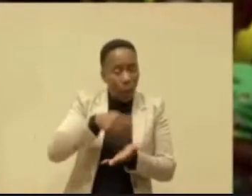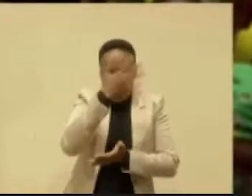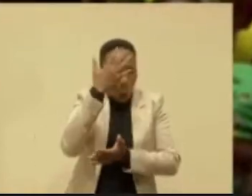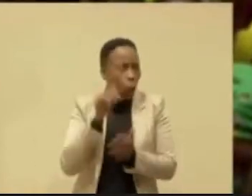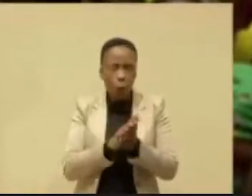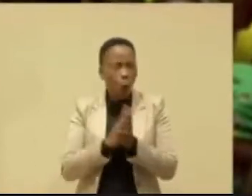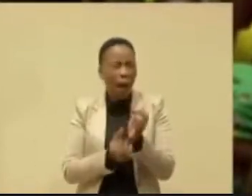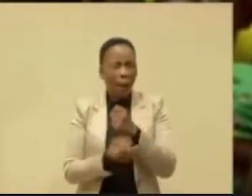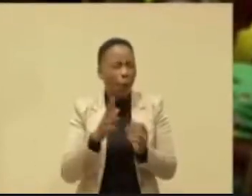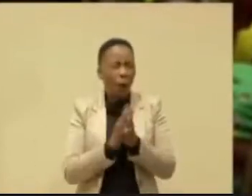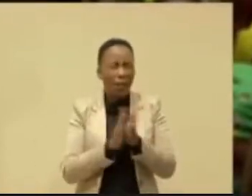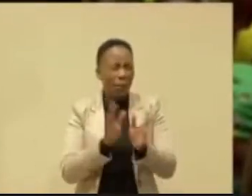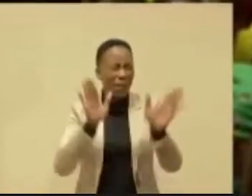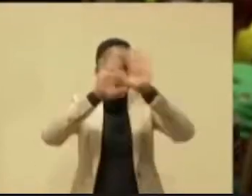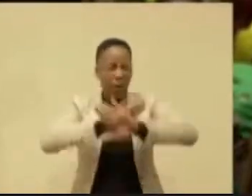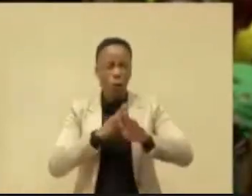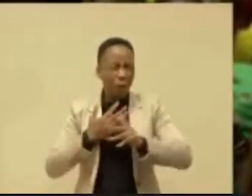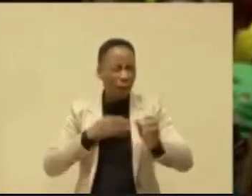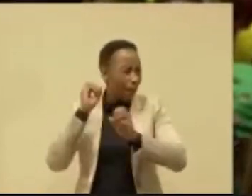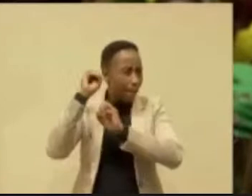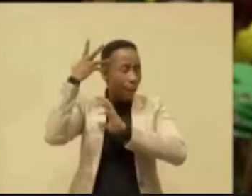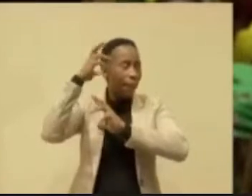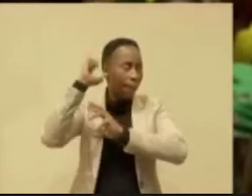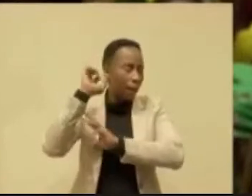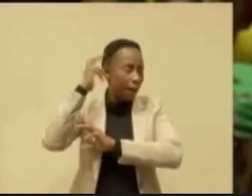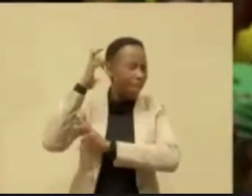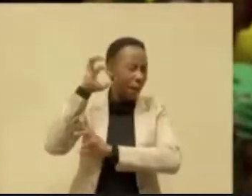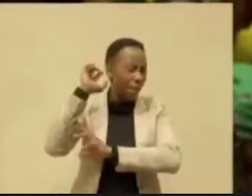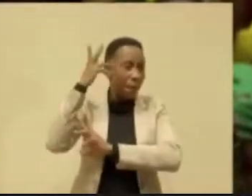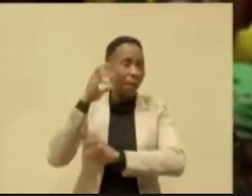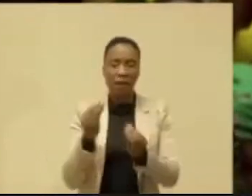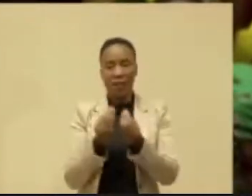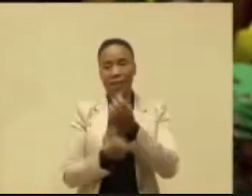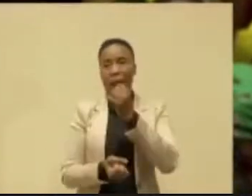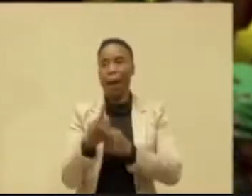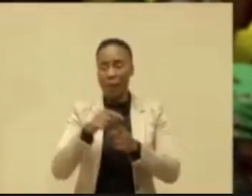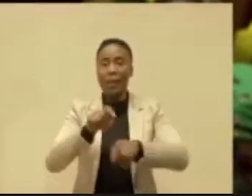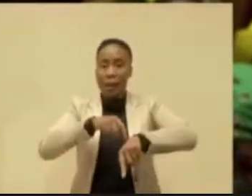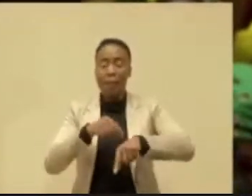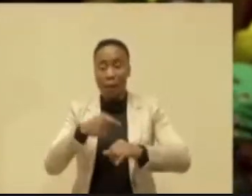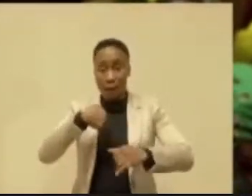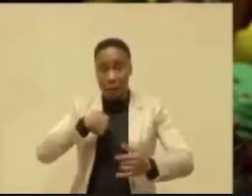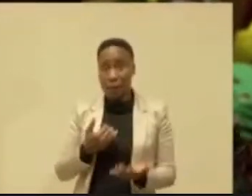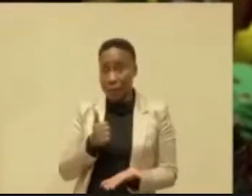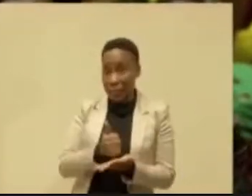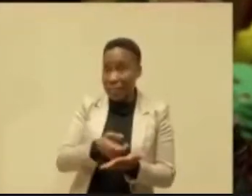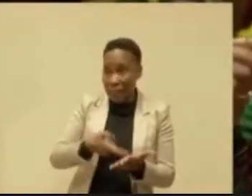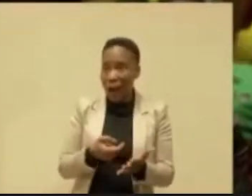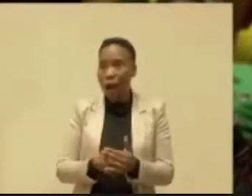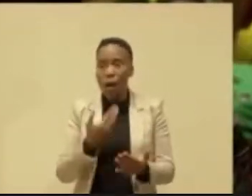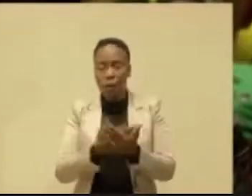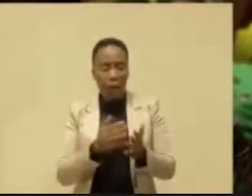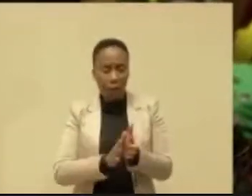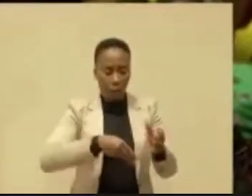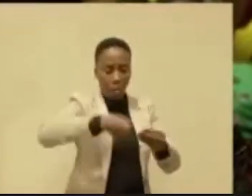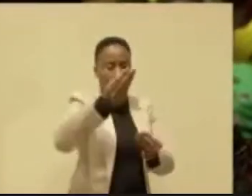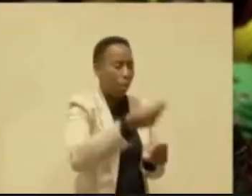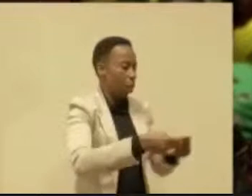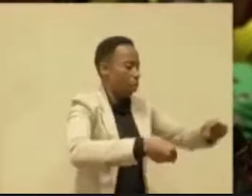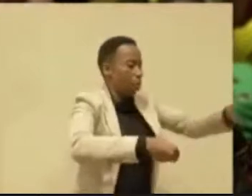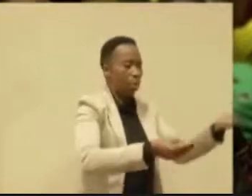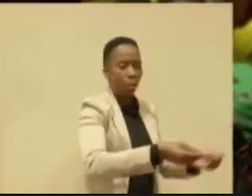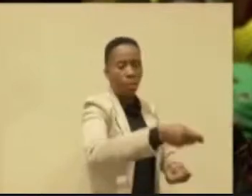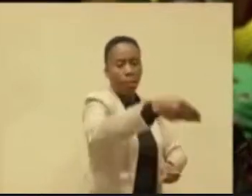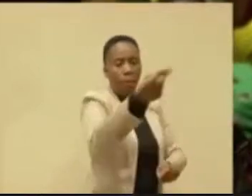through every night you don't know you don't know what i what i go through but you can sit here and talk and take out pamphlets and say gbv